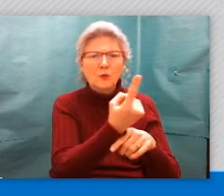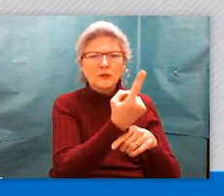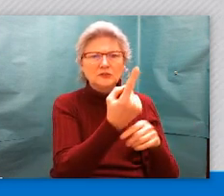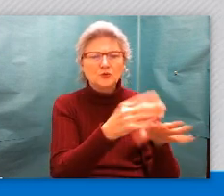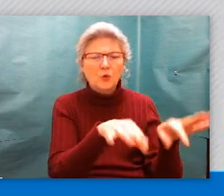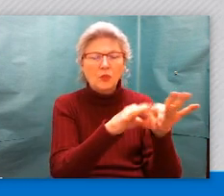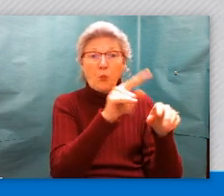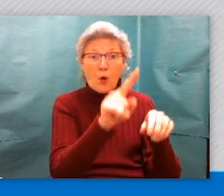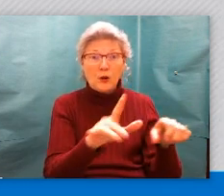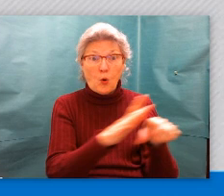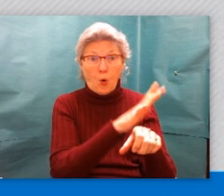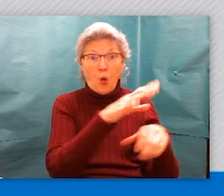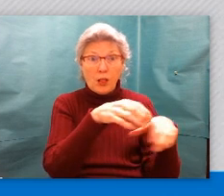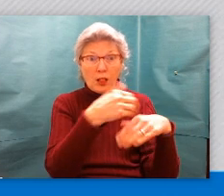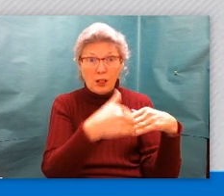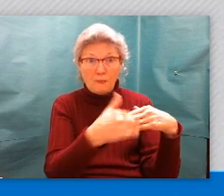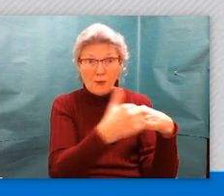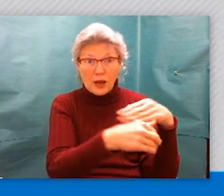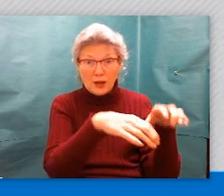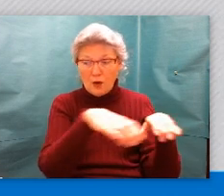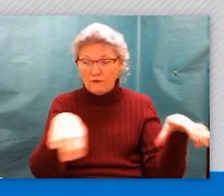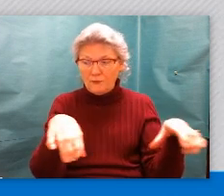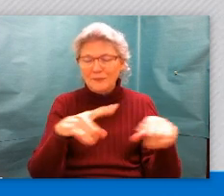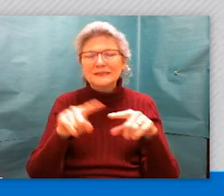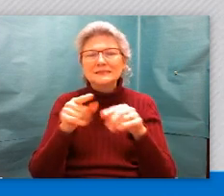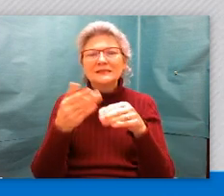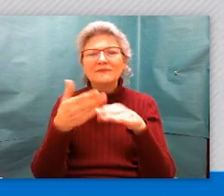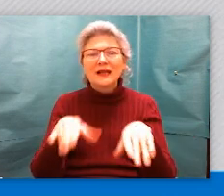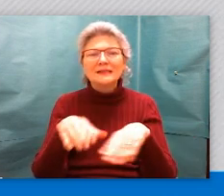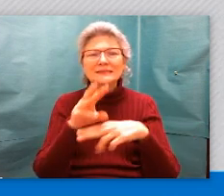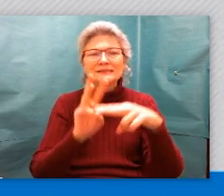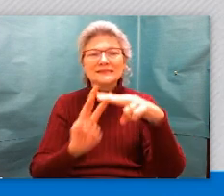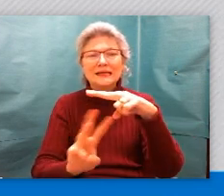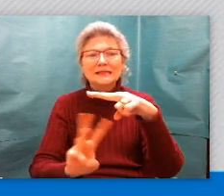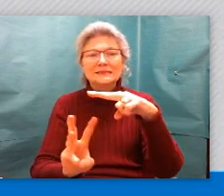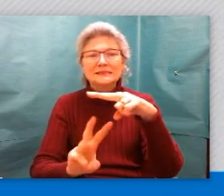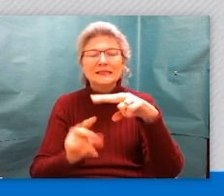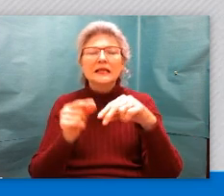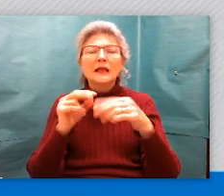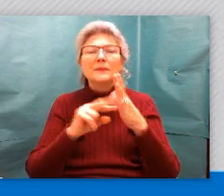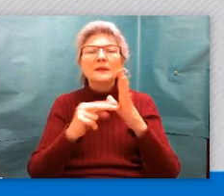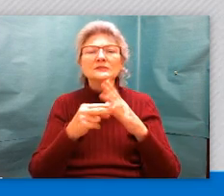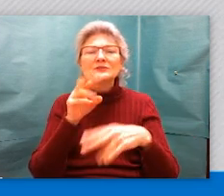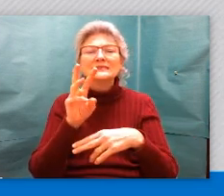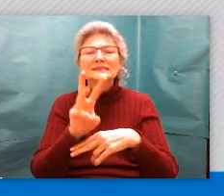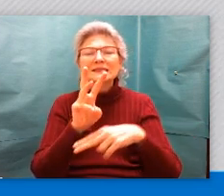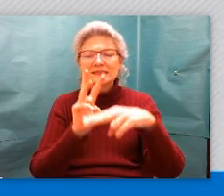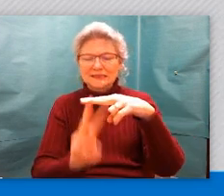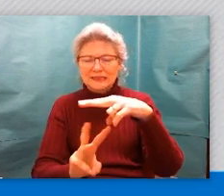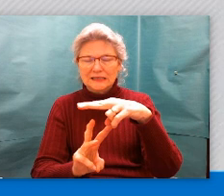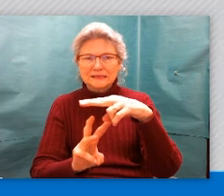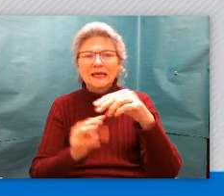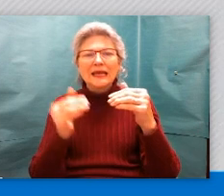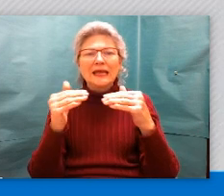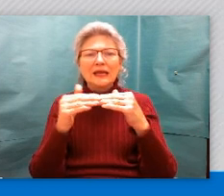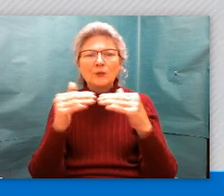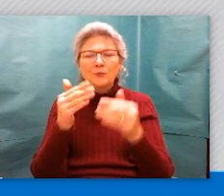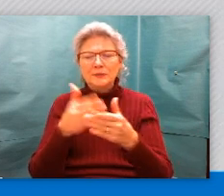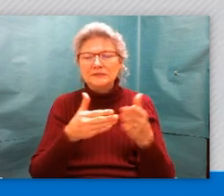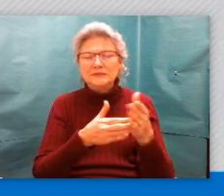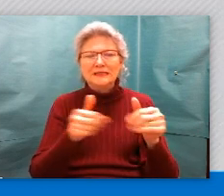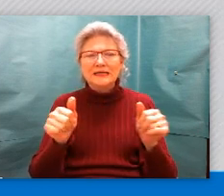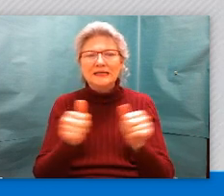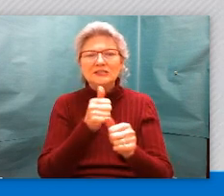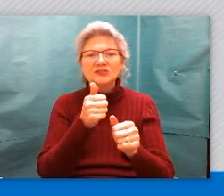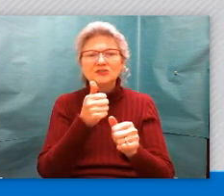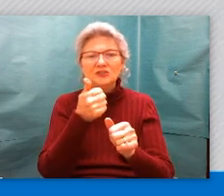if it's divided into a unit fraction 1/6, it tells us that there's 6 equal pieces. So each entire loaf